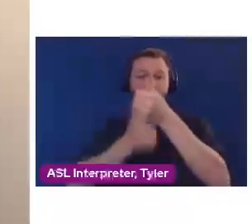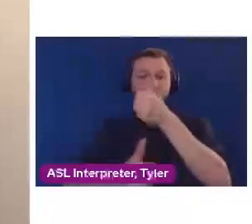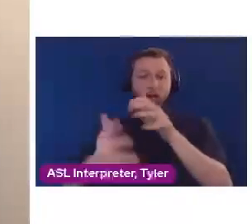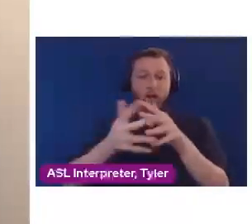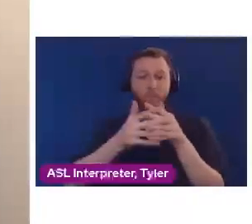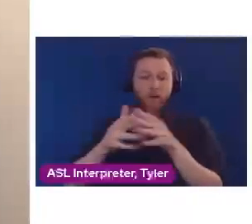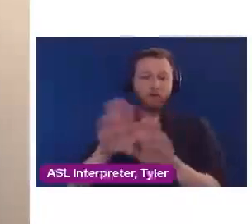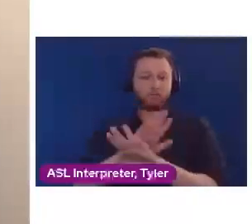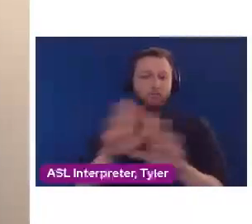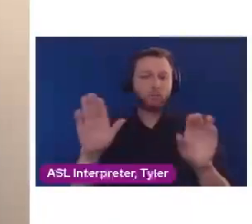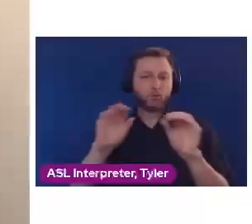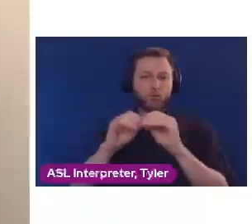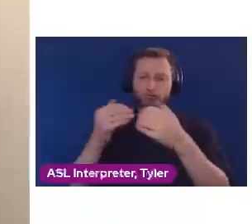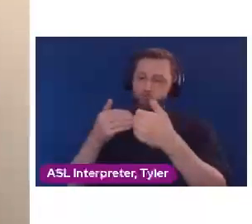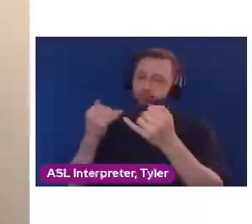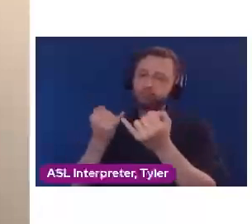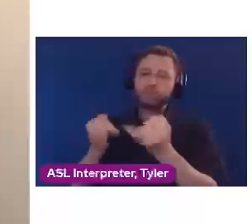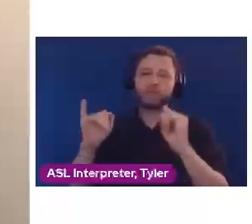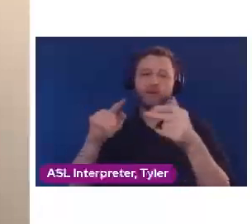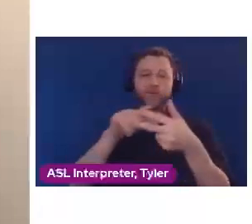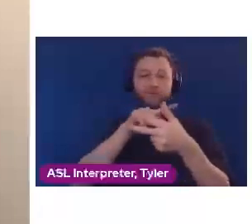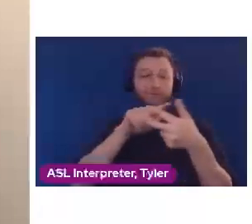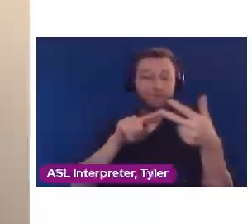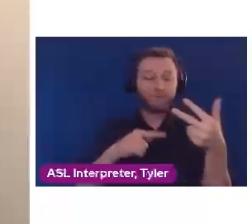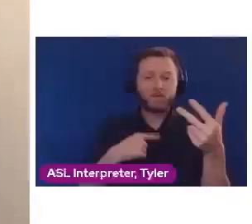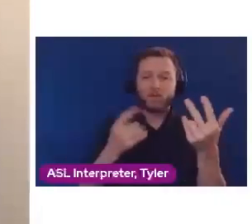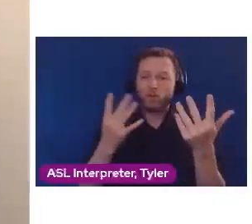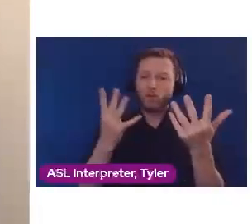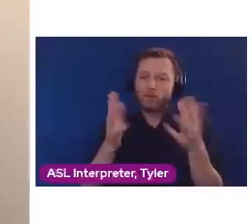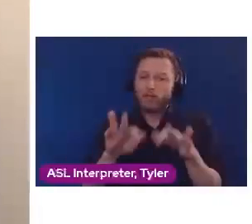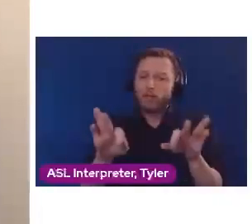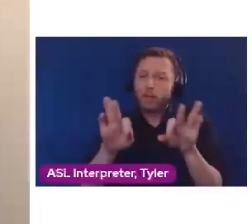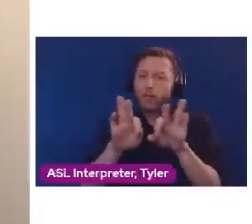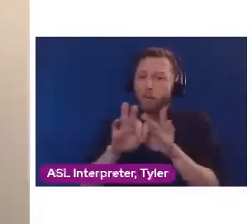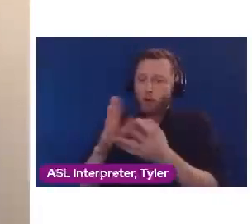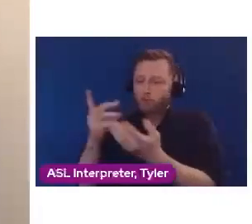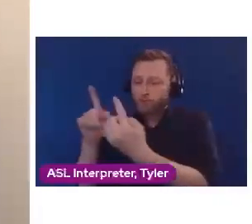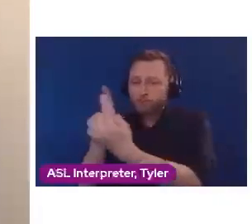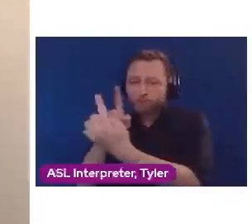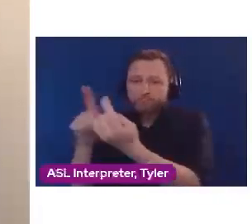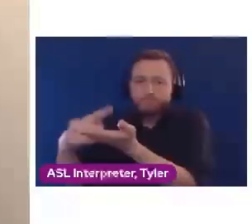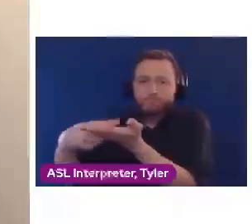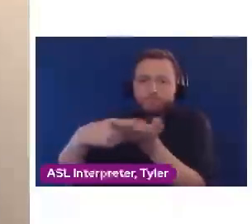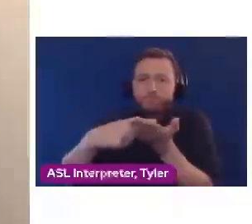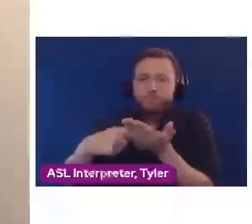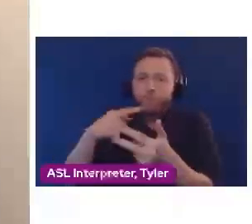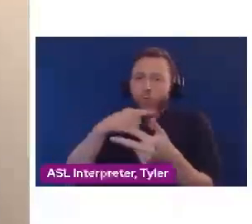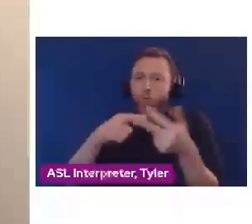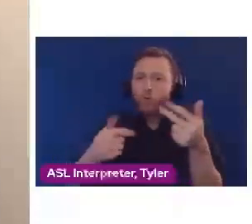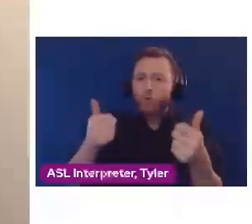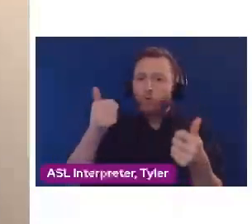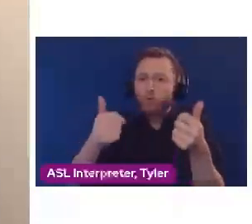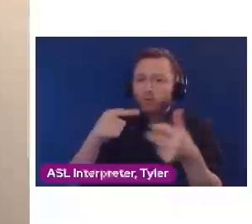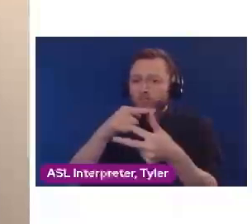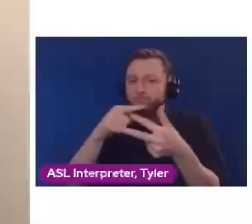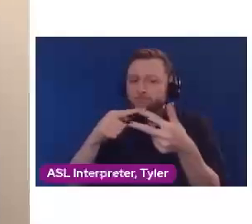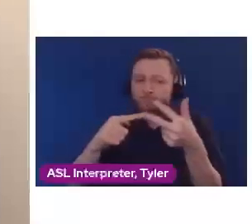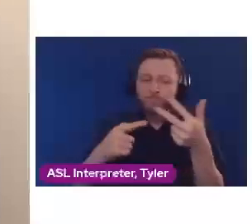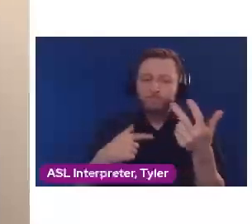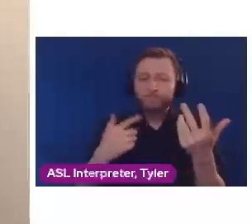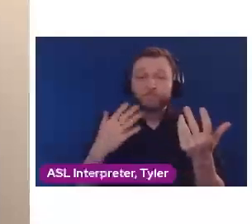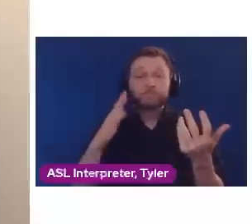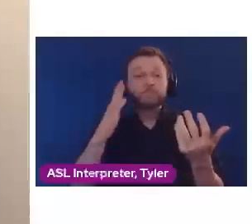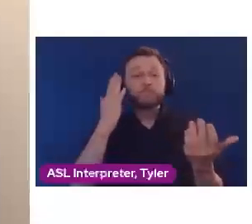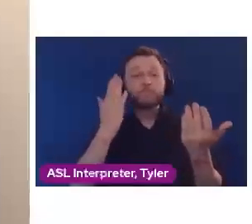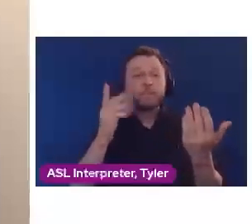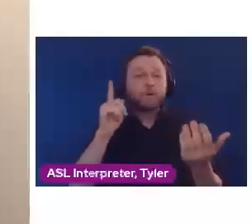by all parties is the critical goal here. Because you or anyone else may have heard in